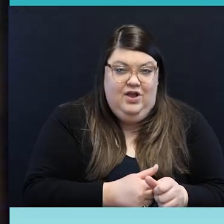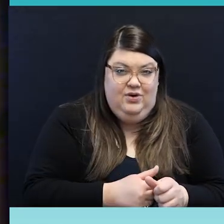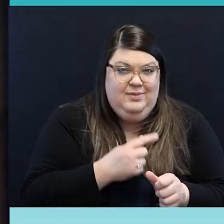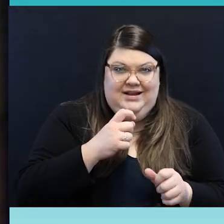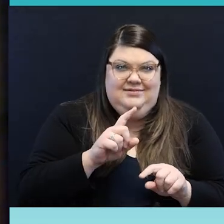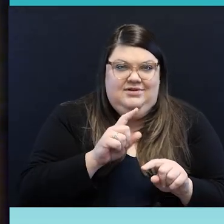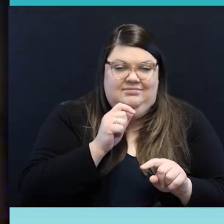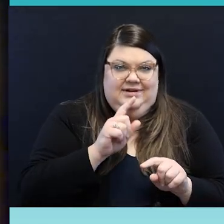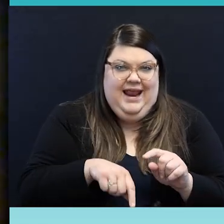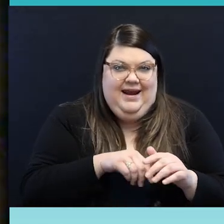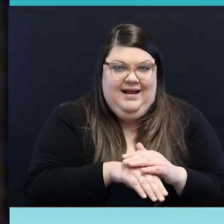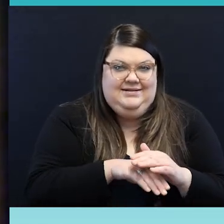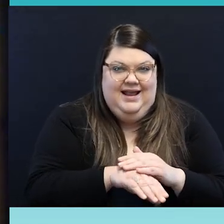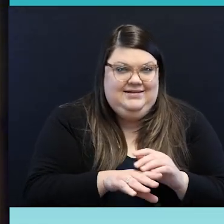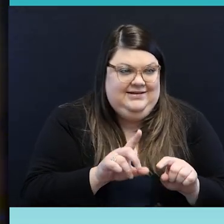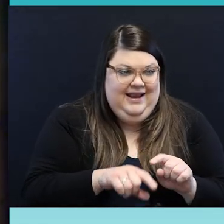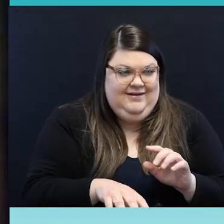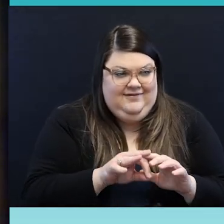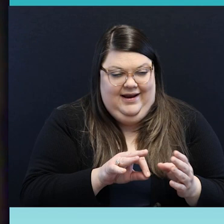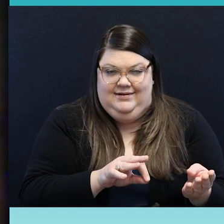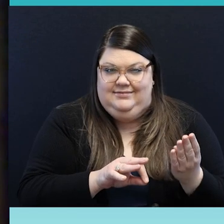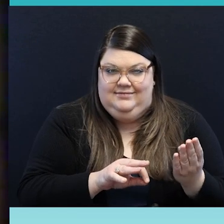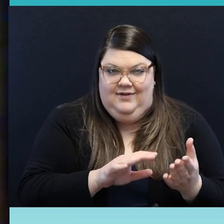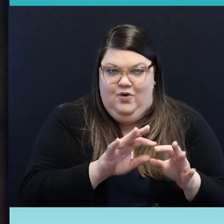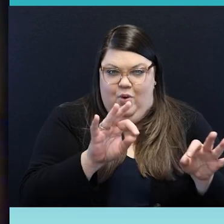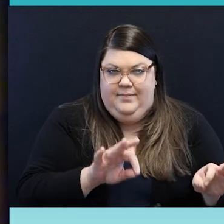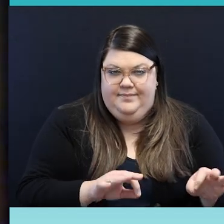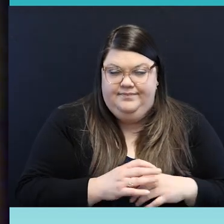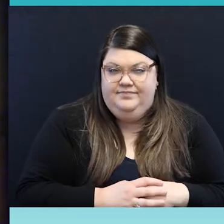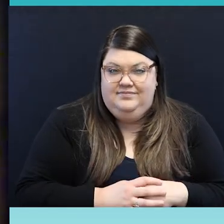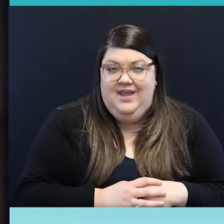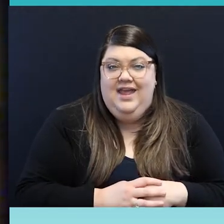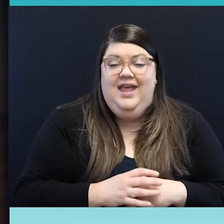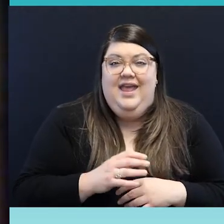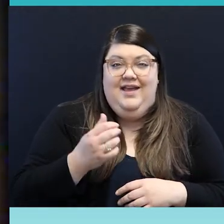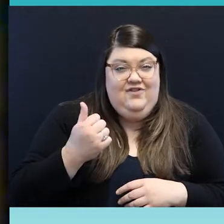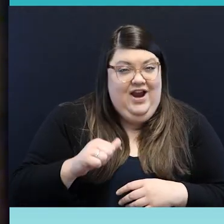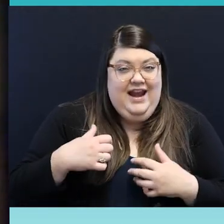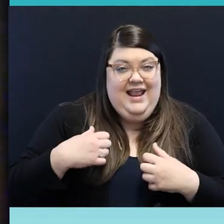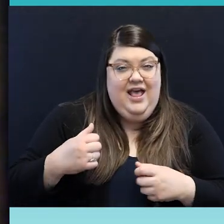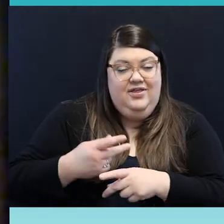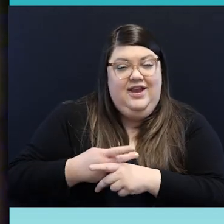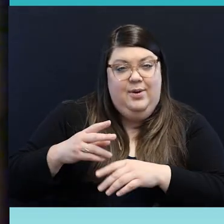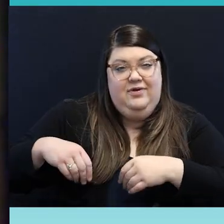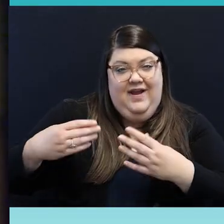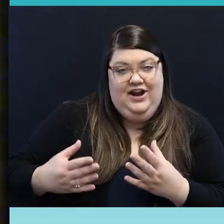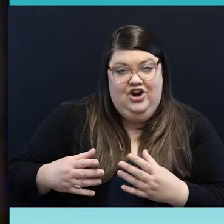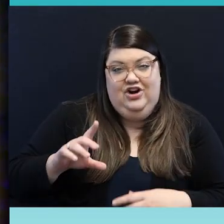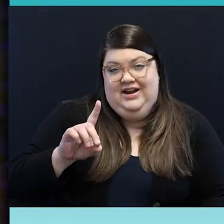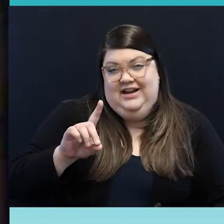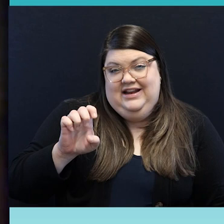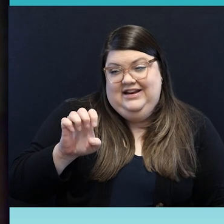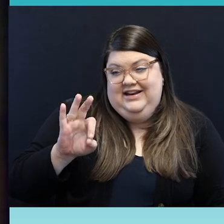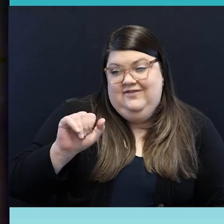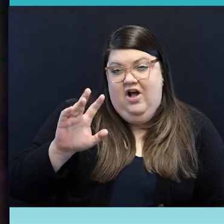accessible. And the default for any healthcare provider is going to be to save